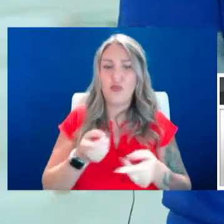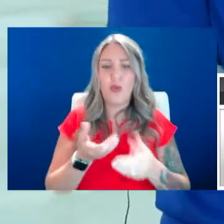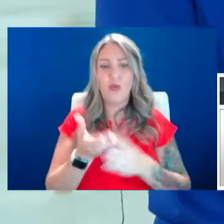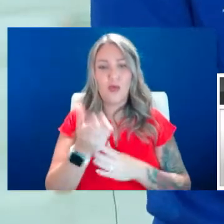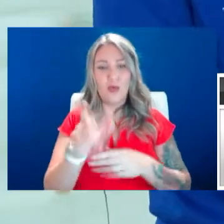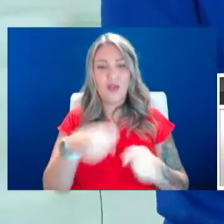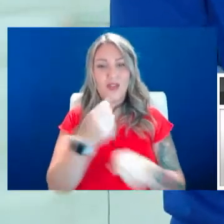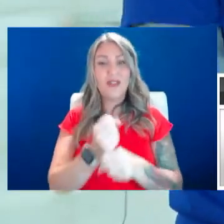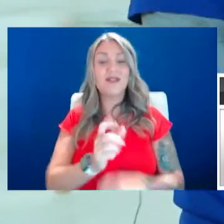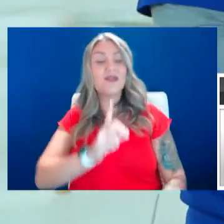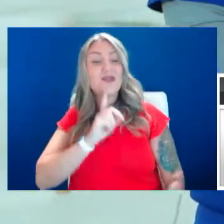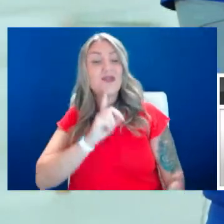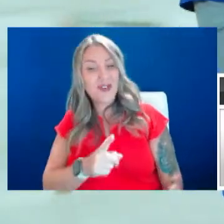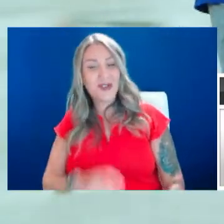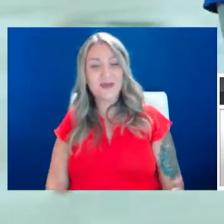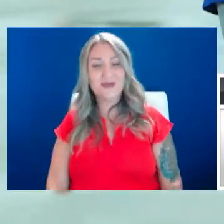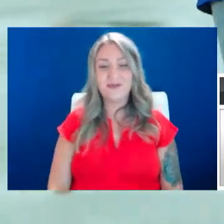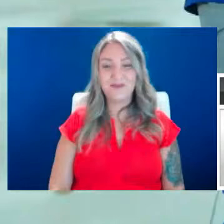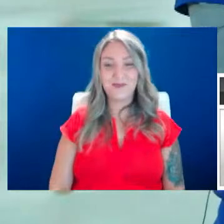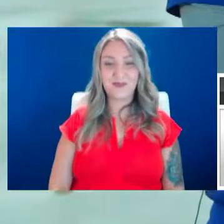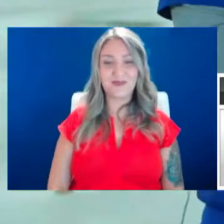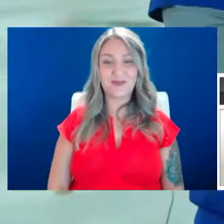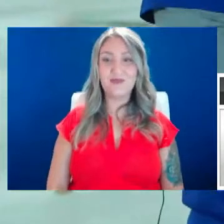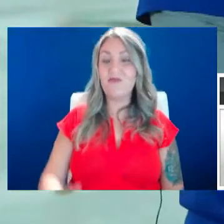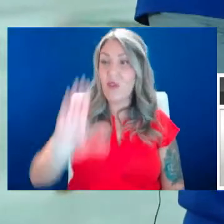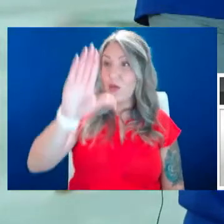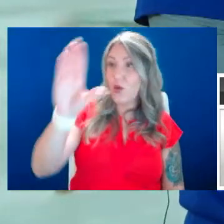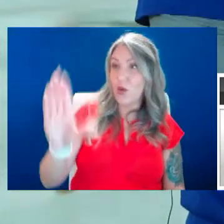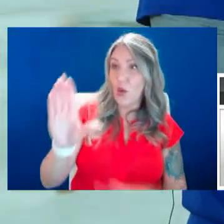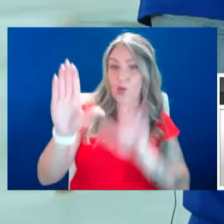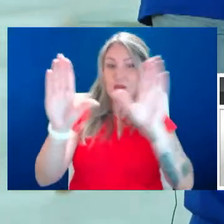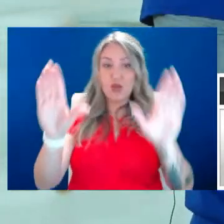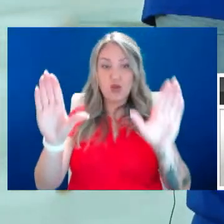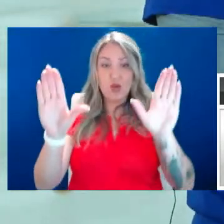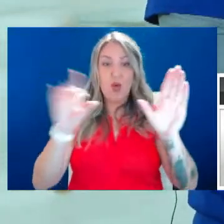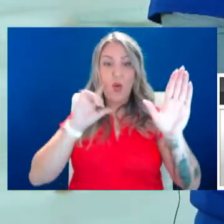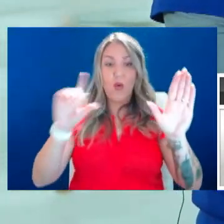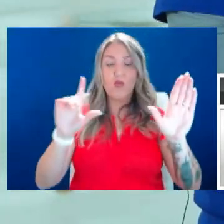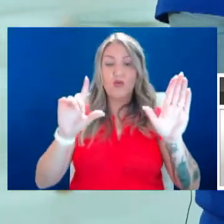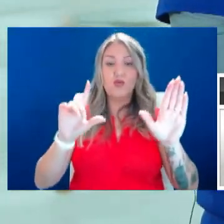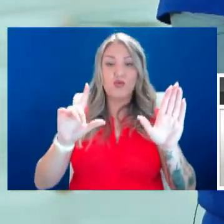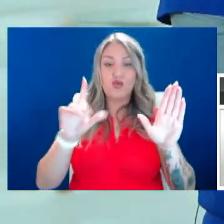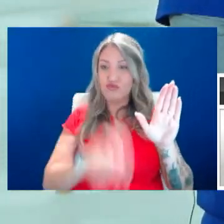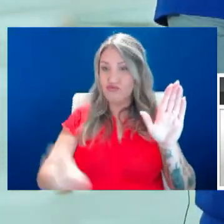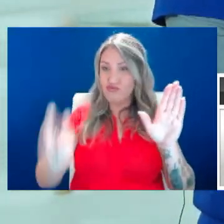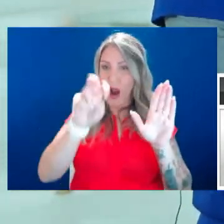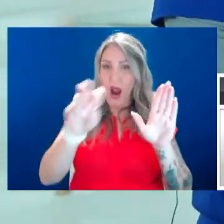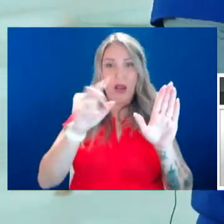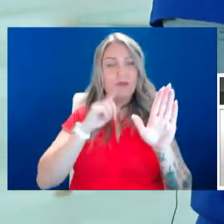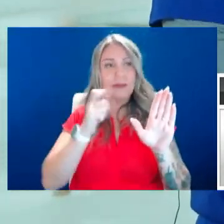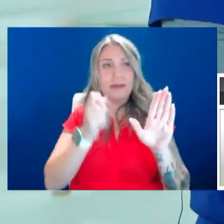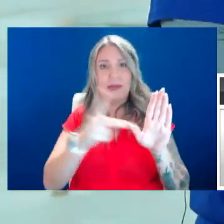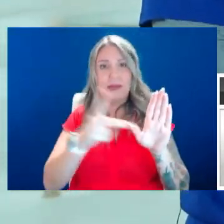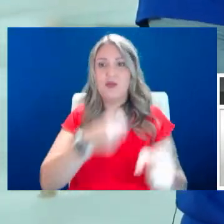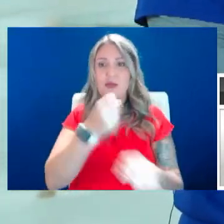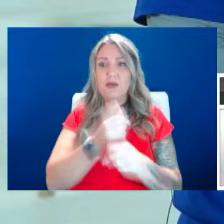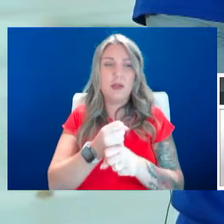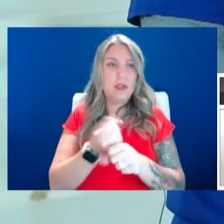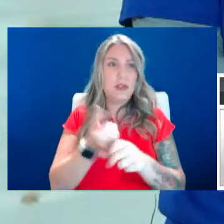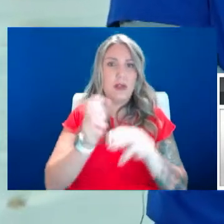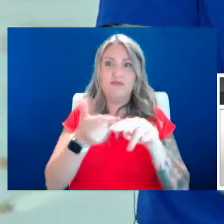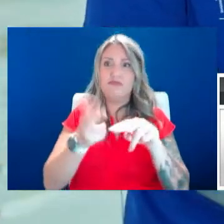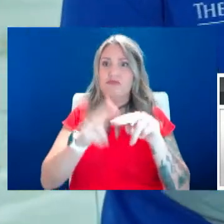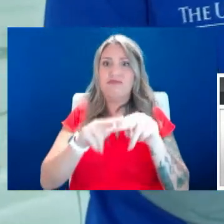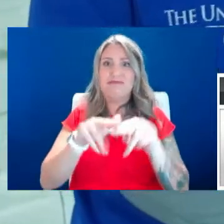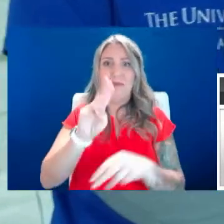Sure. So the Coast to Coast ride has been around for several years and has raised millions of dollars for cancer research.